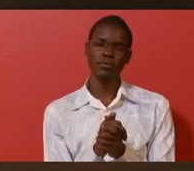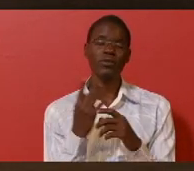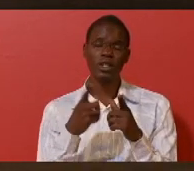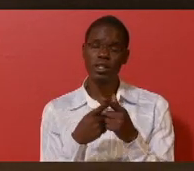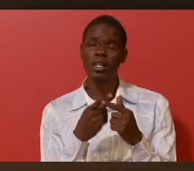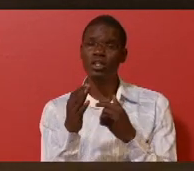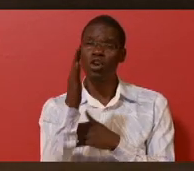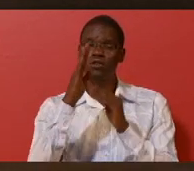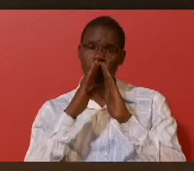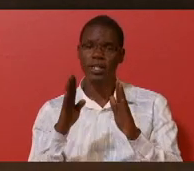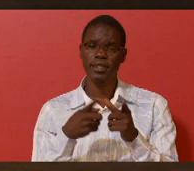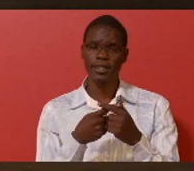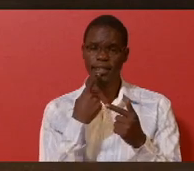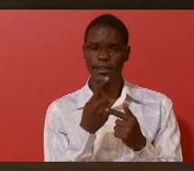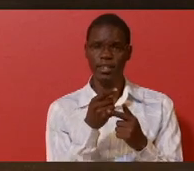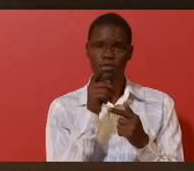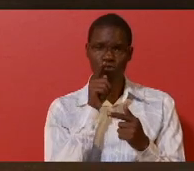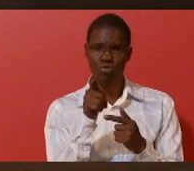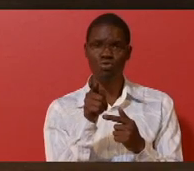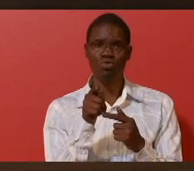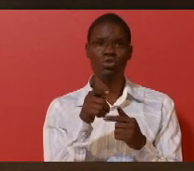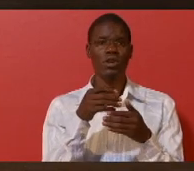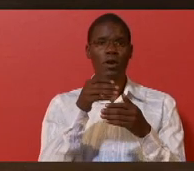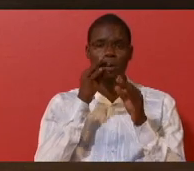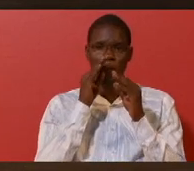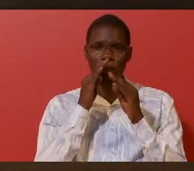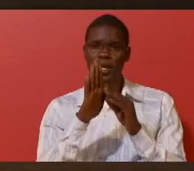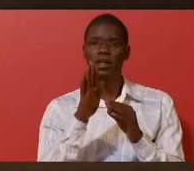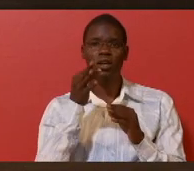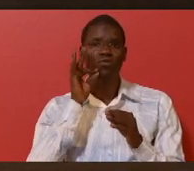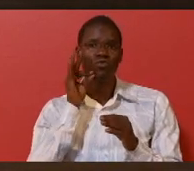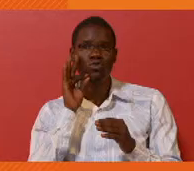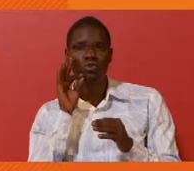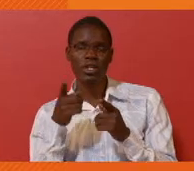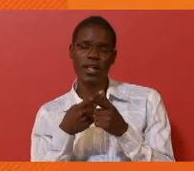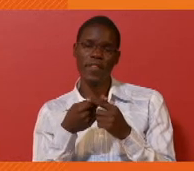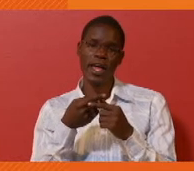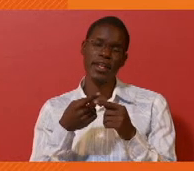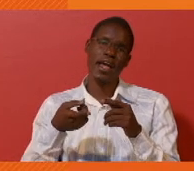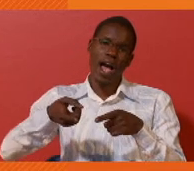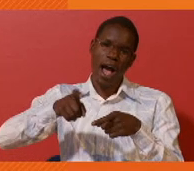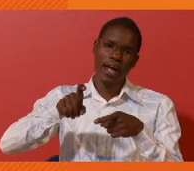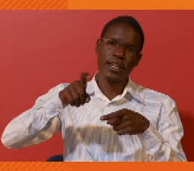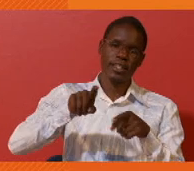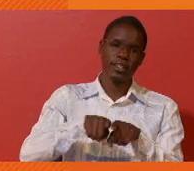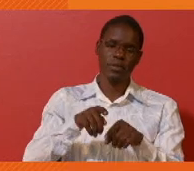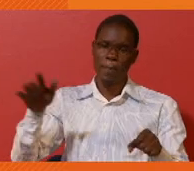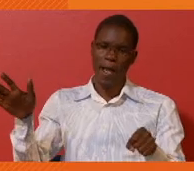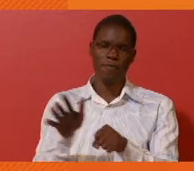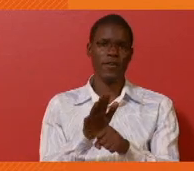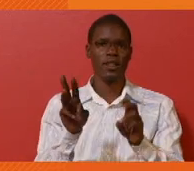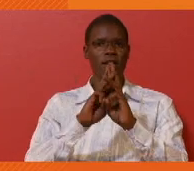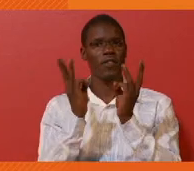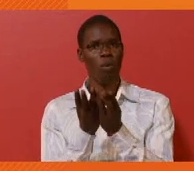Then God blessed them, and God said to them, "Be fruitful and multiply. Fill the earth and subdue it." That's